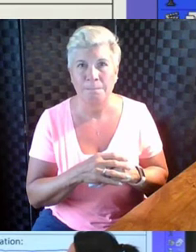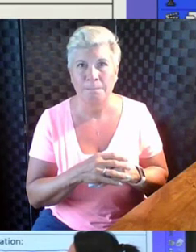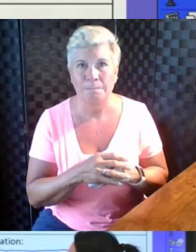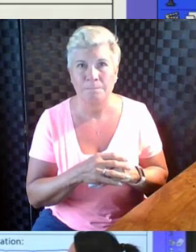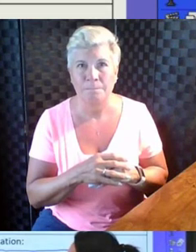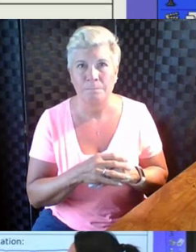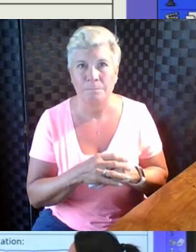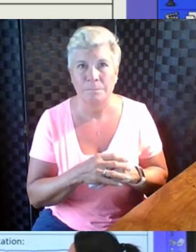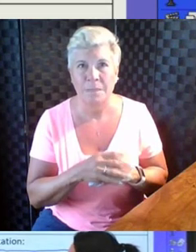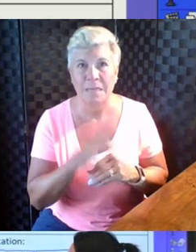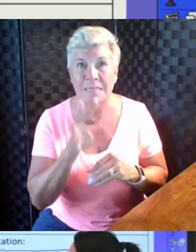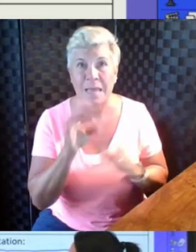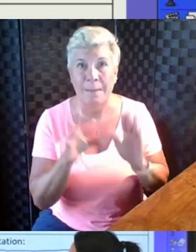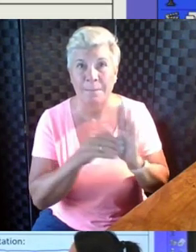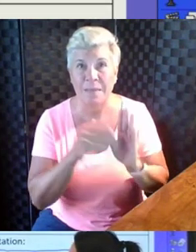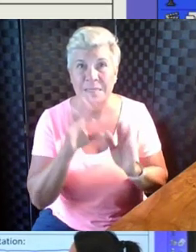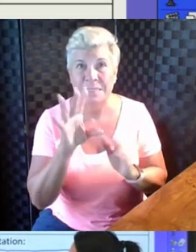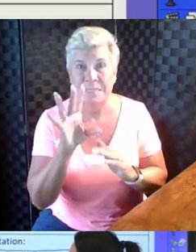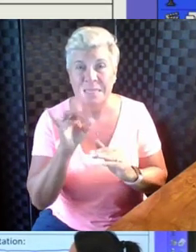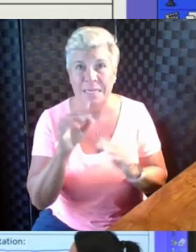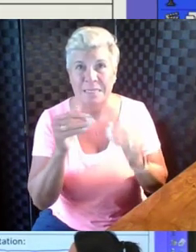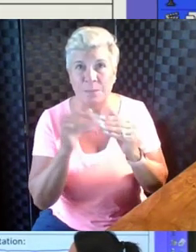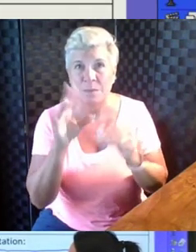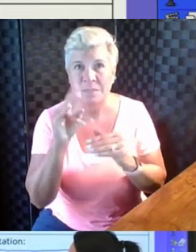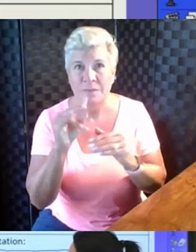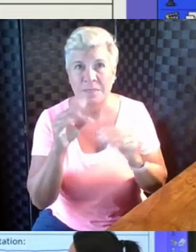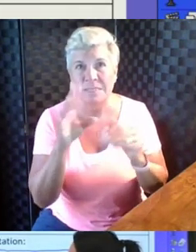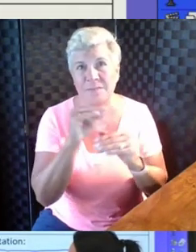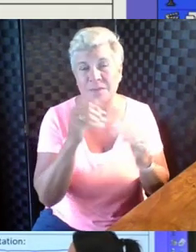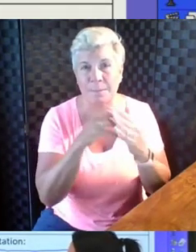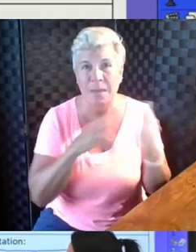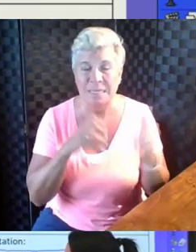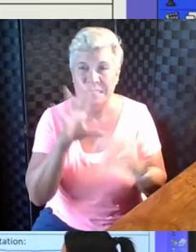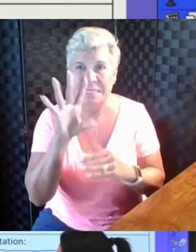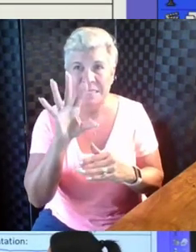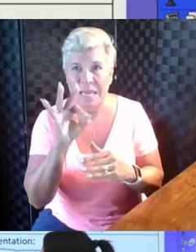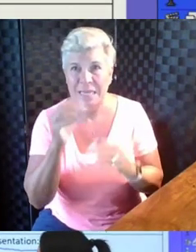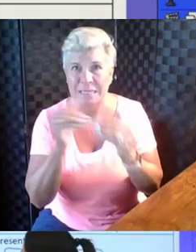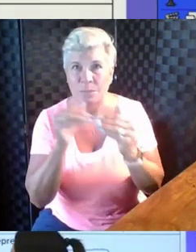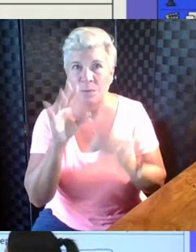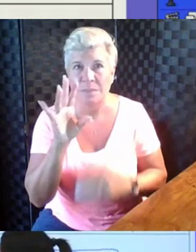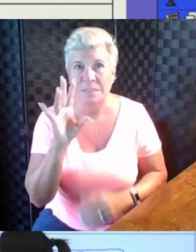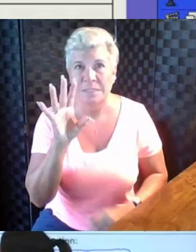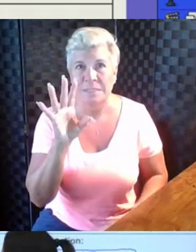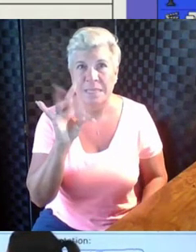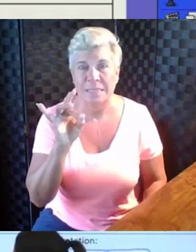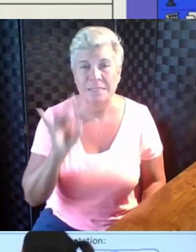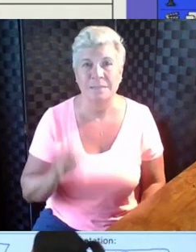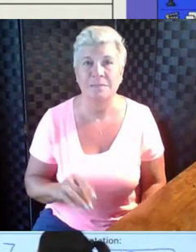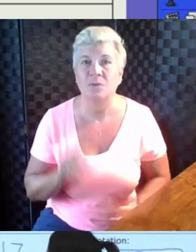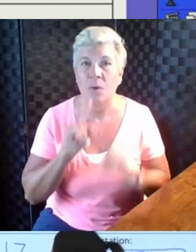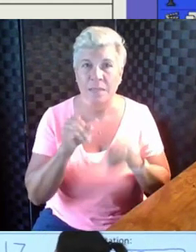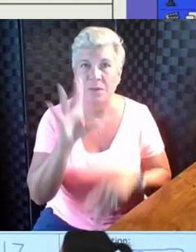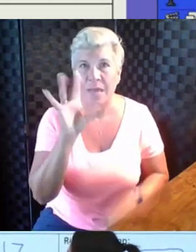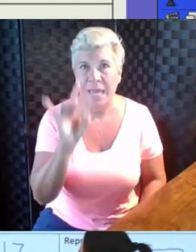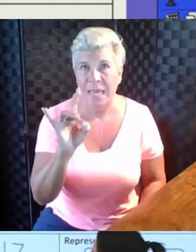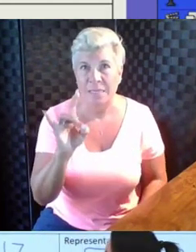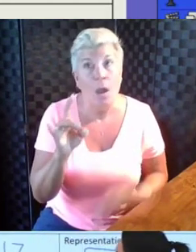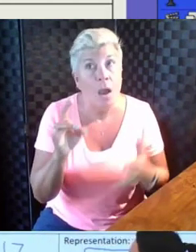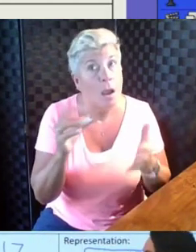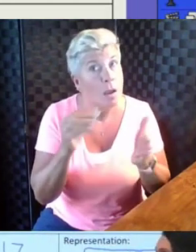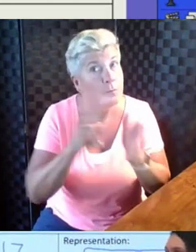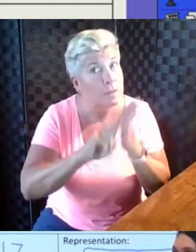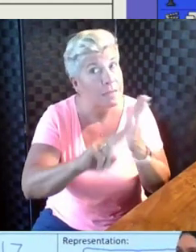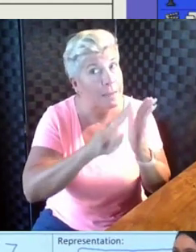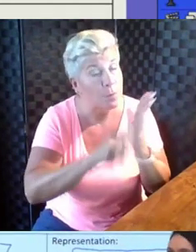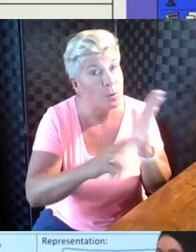So we have 9 plus 8 equals 17, and 17 minus 9 equals 8. Remember, our answer is not complete